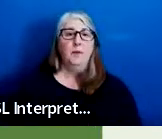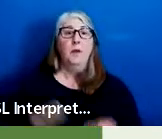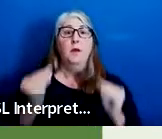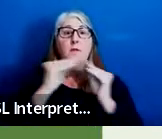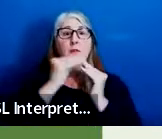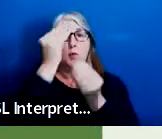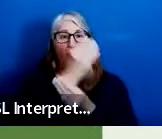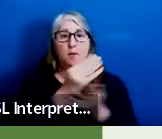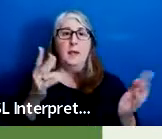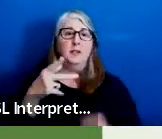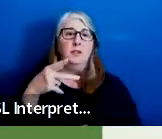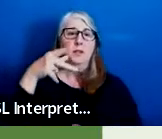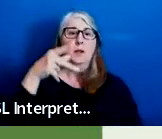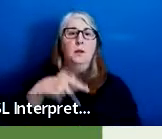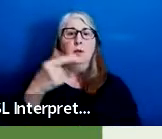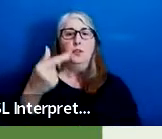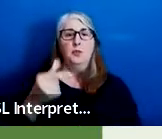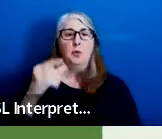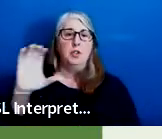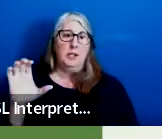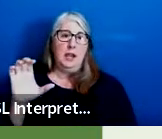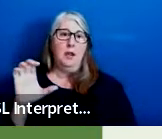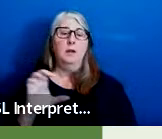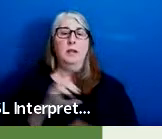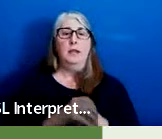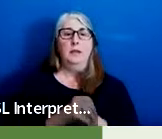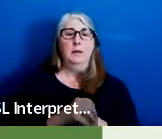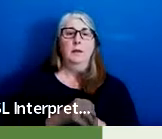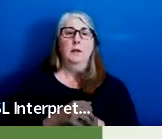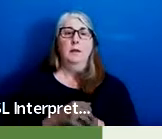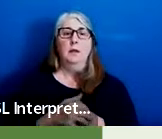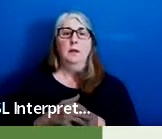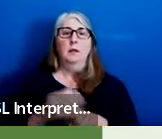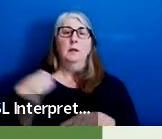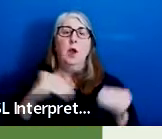curbside composting, visit